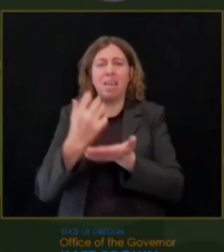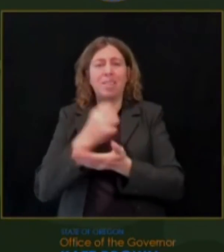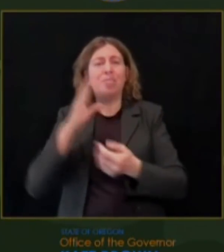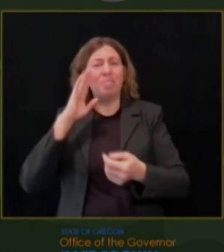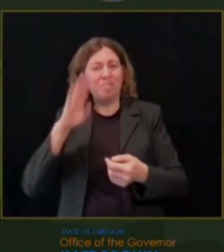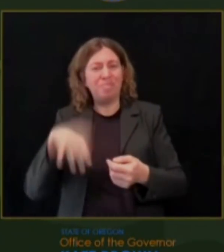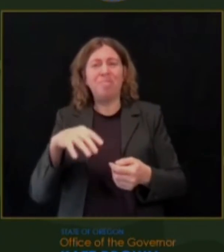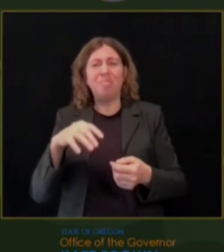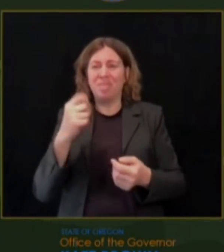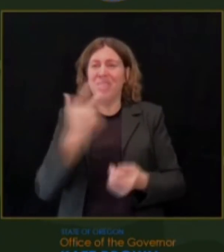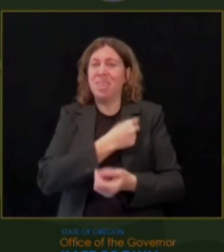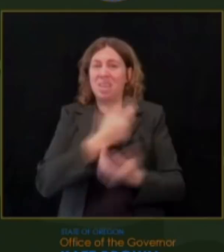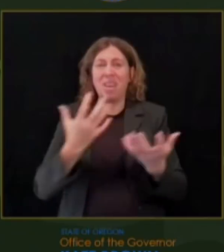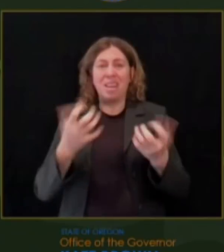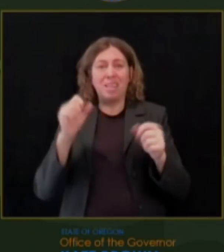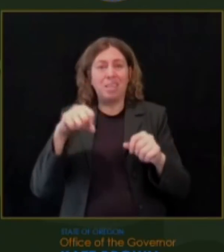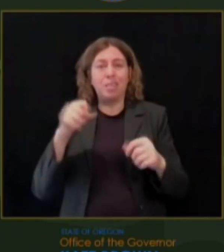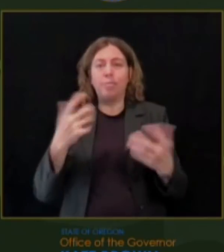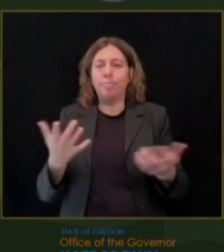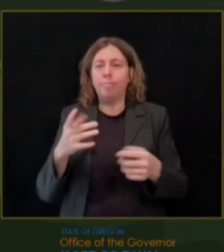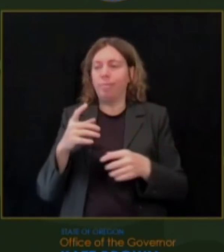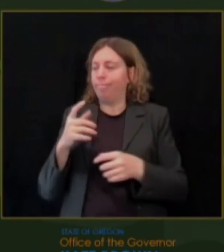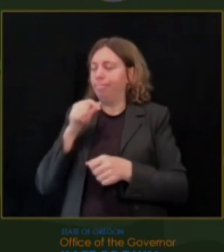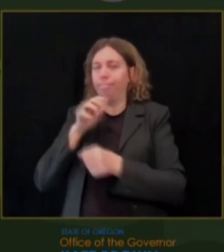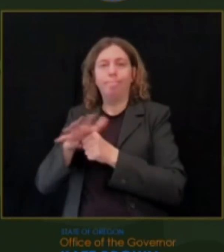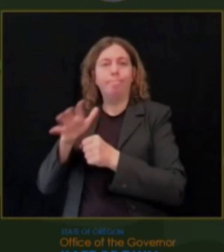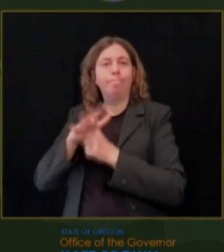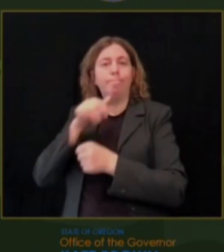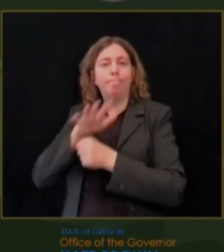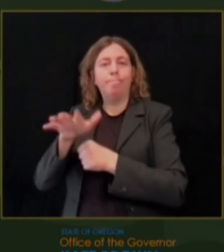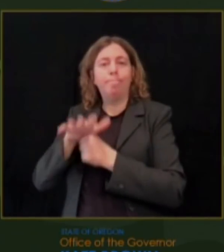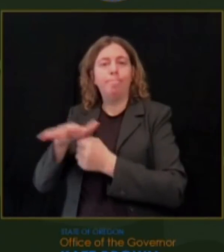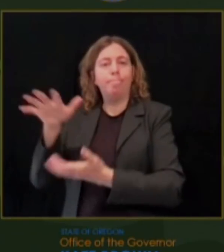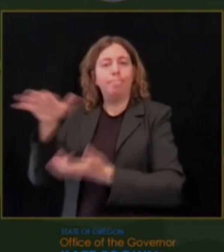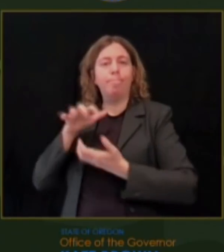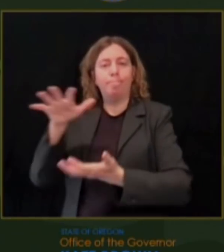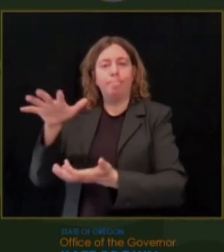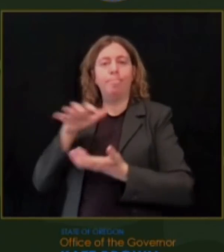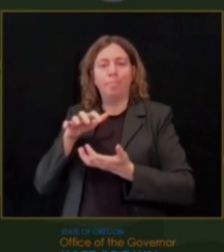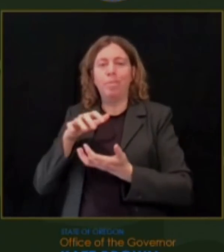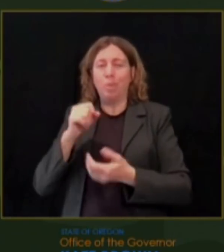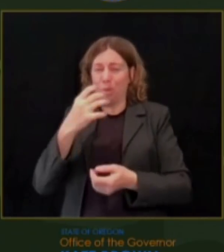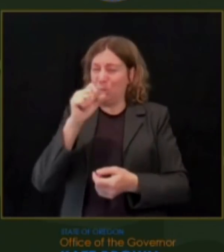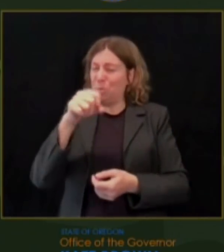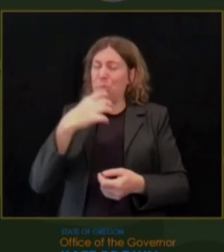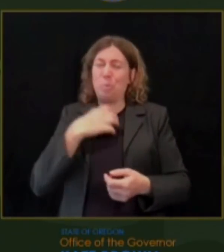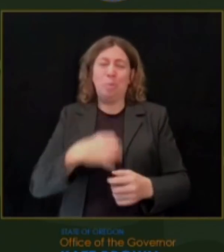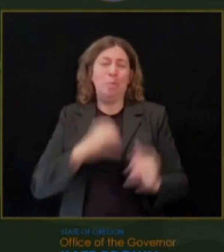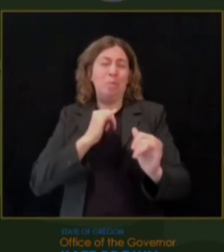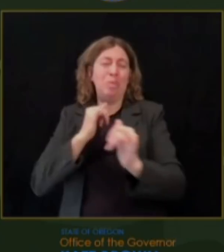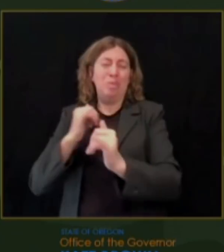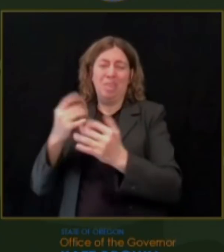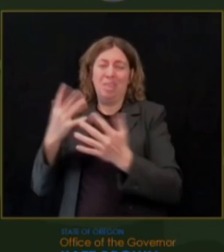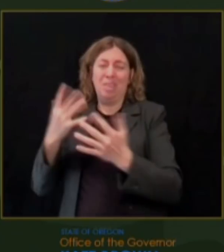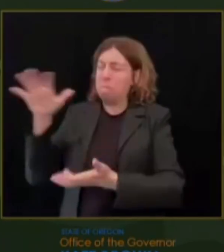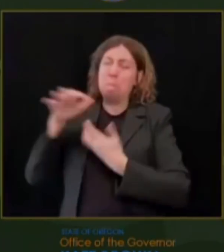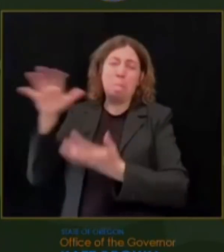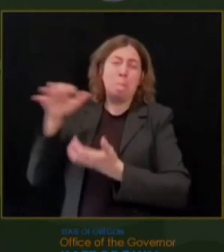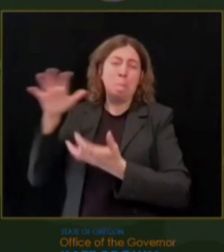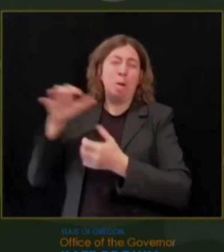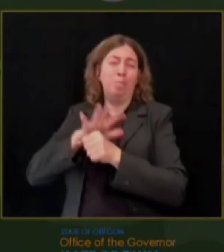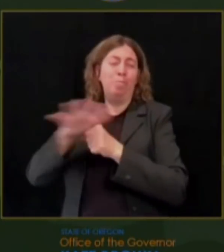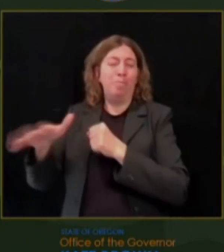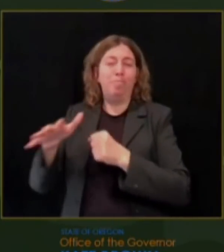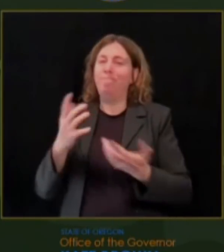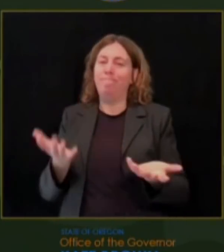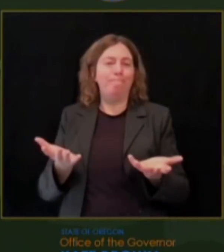I wish, I wish we had more vaccines to give. Well, you heard it here on KGW moments ago. Governor Kate